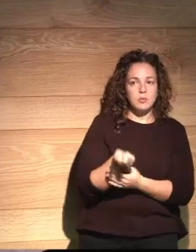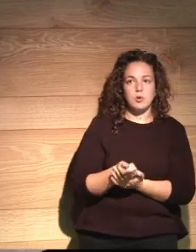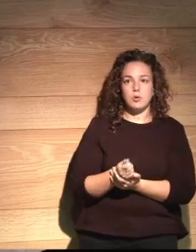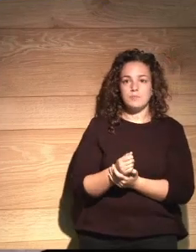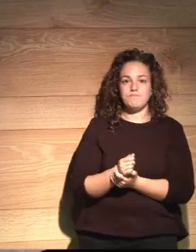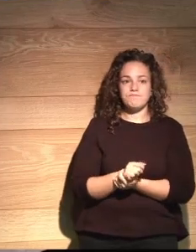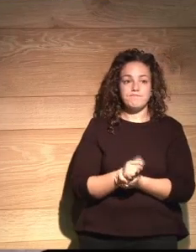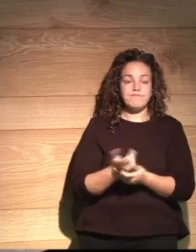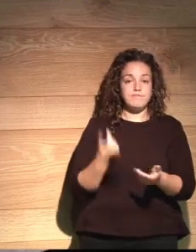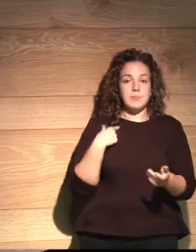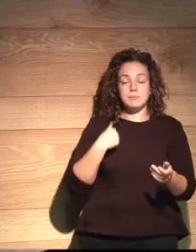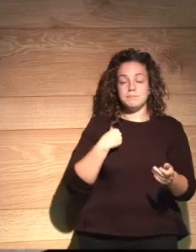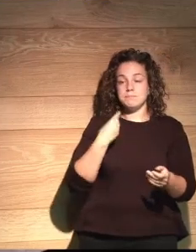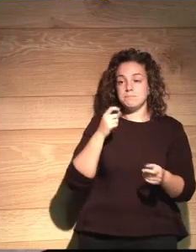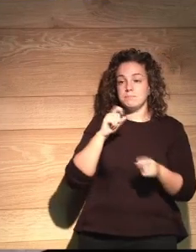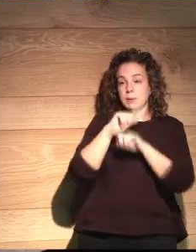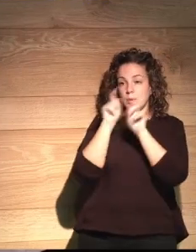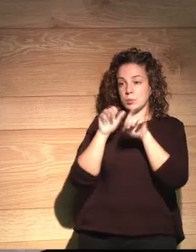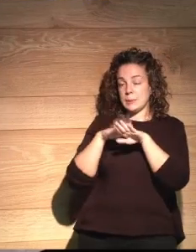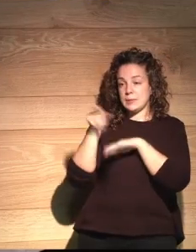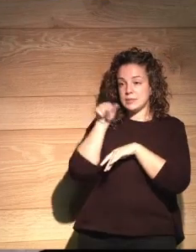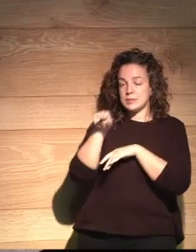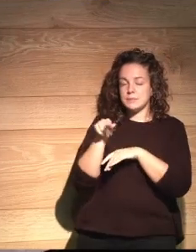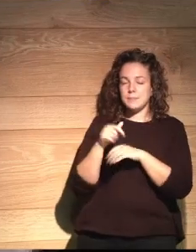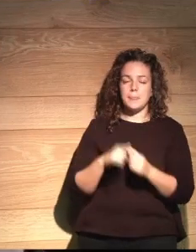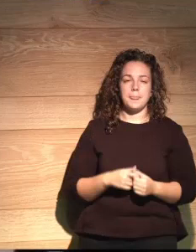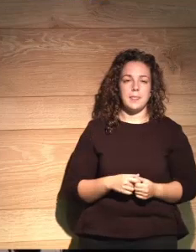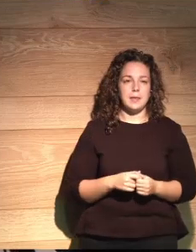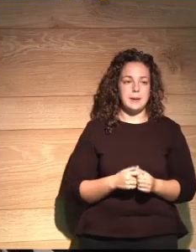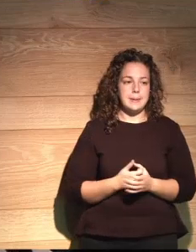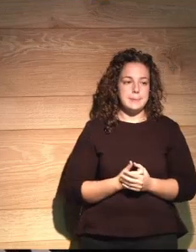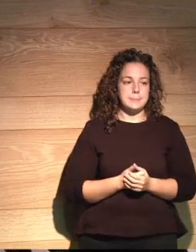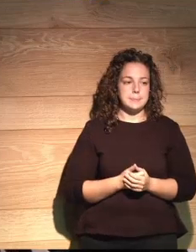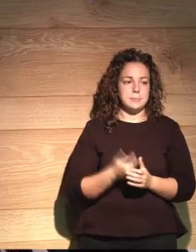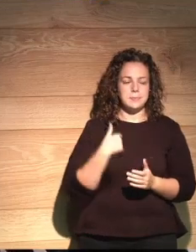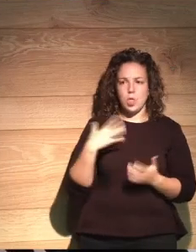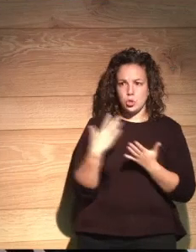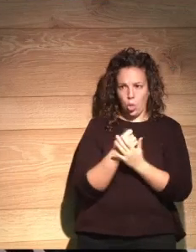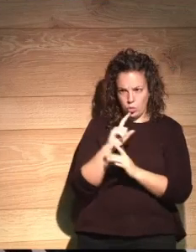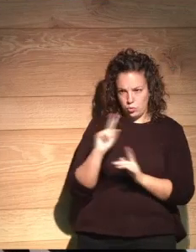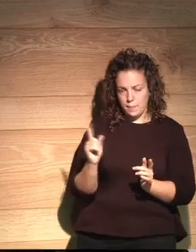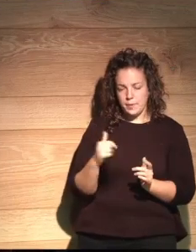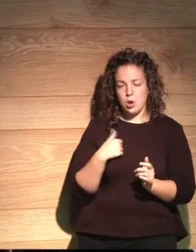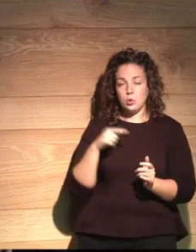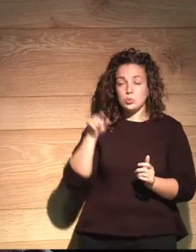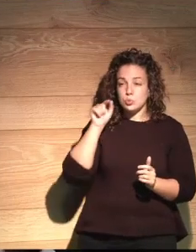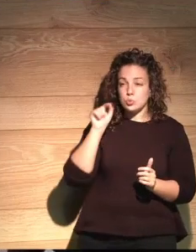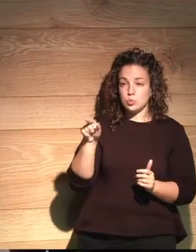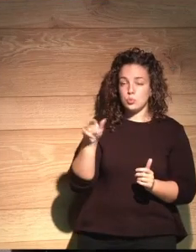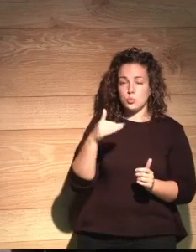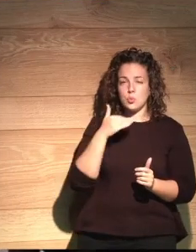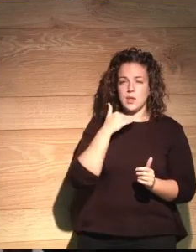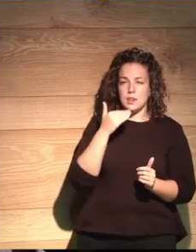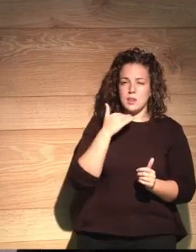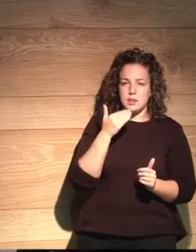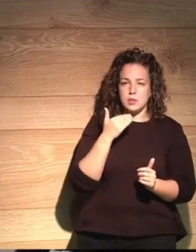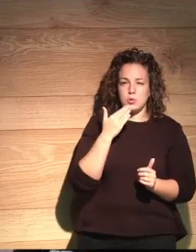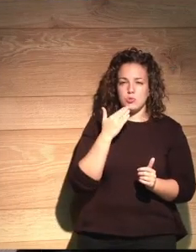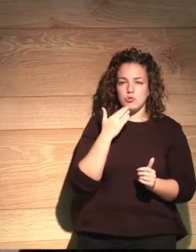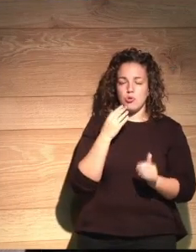or dubious or negative enters, and then the curve starts changing. And my question would go in the sense